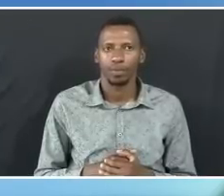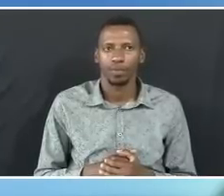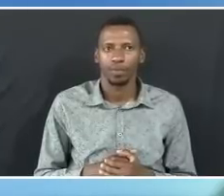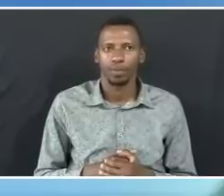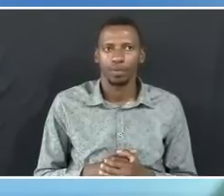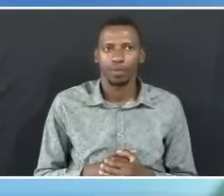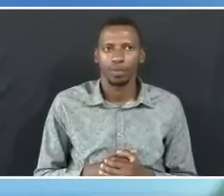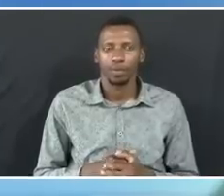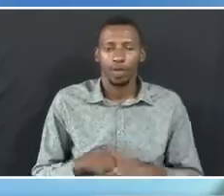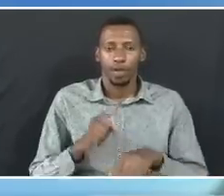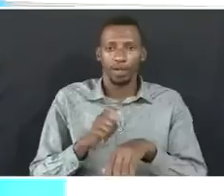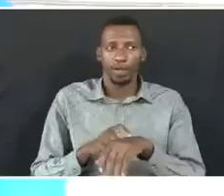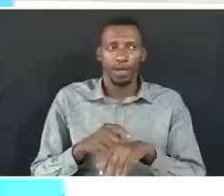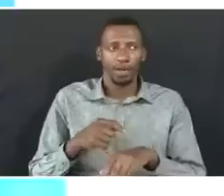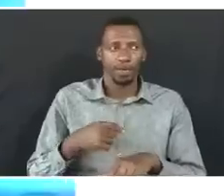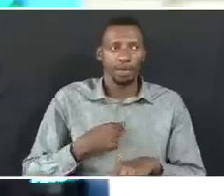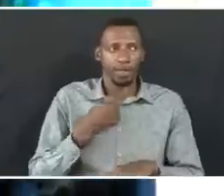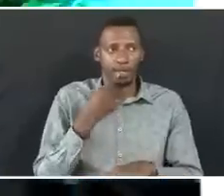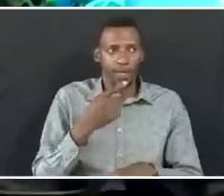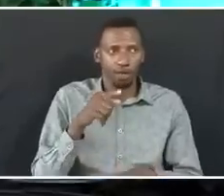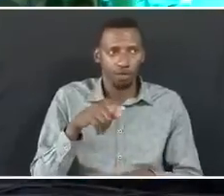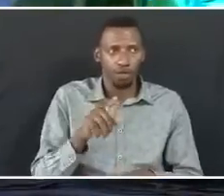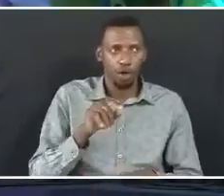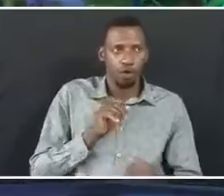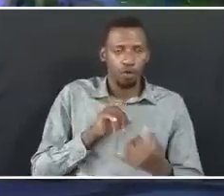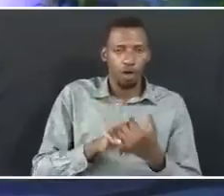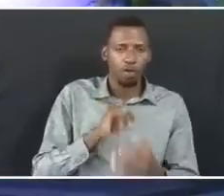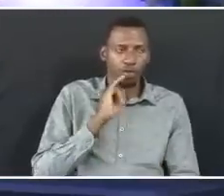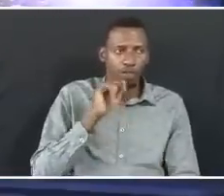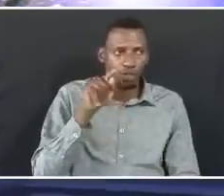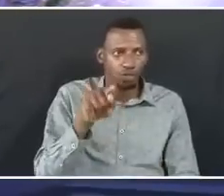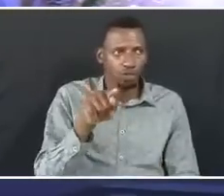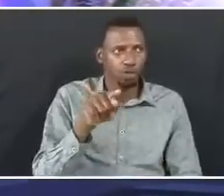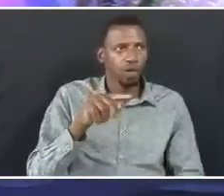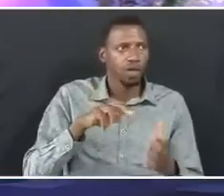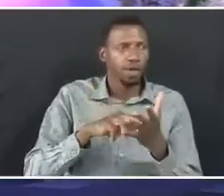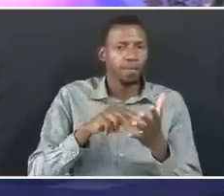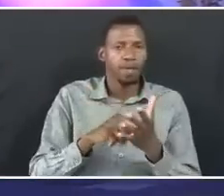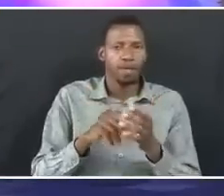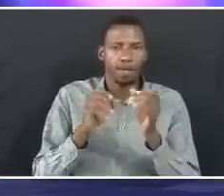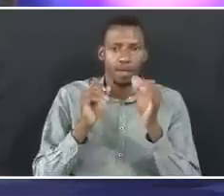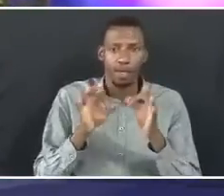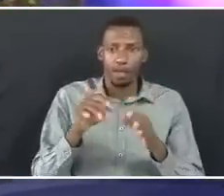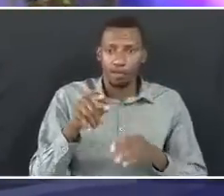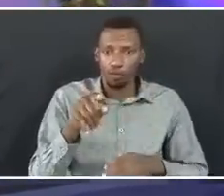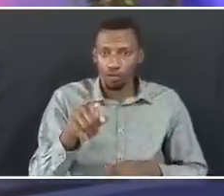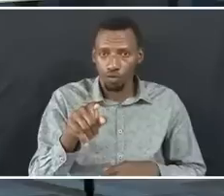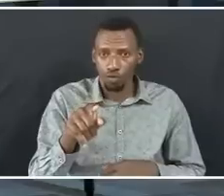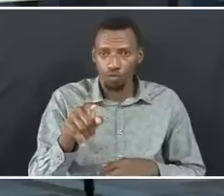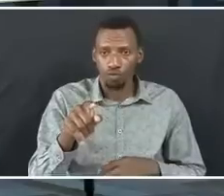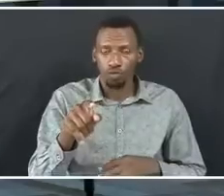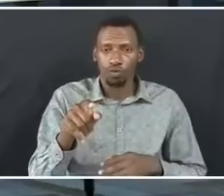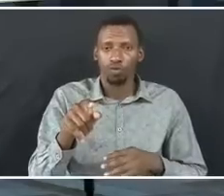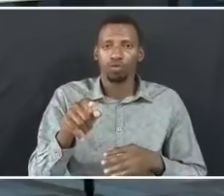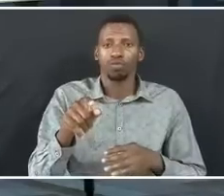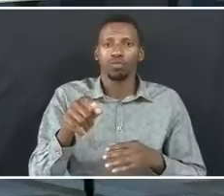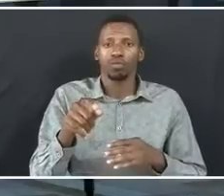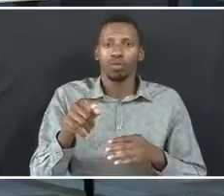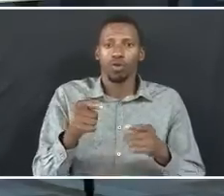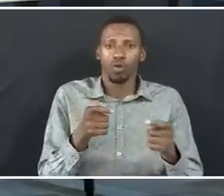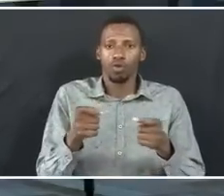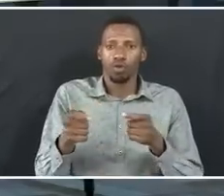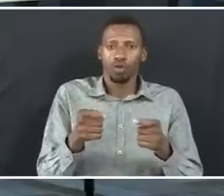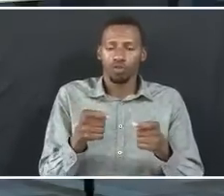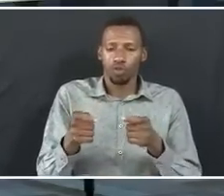And when we say your wife is you, it means if you are the captain of this ship and things for